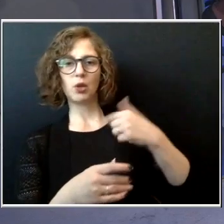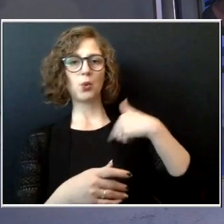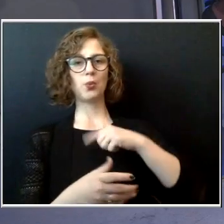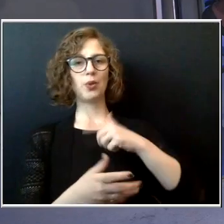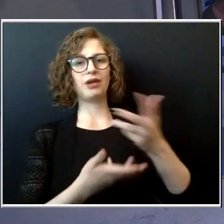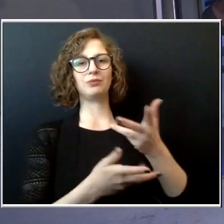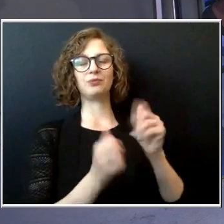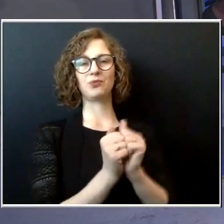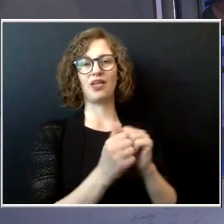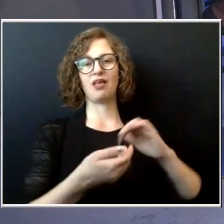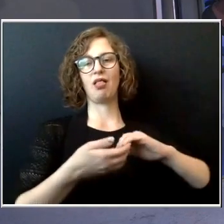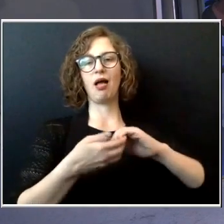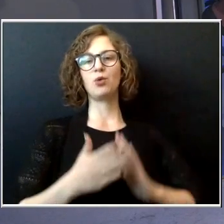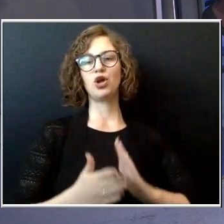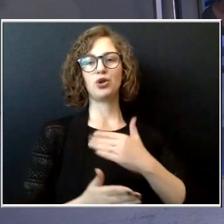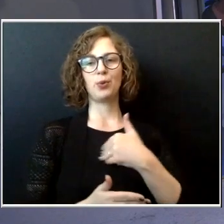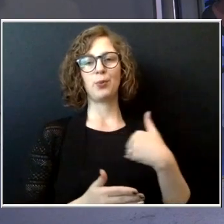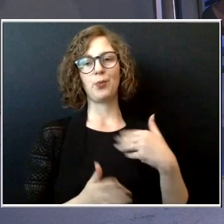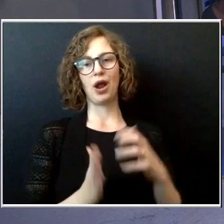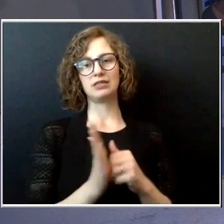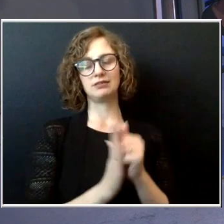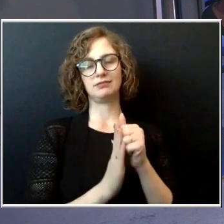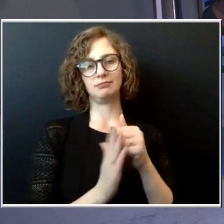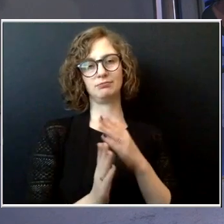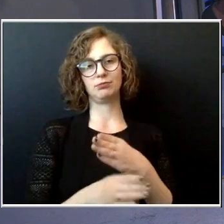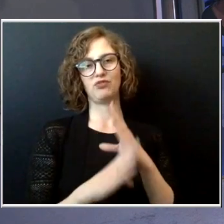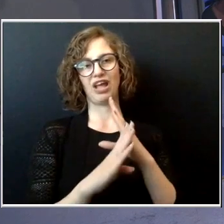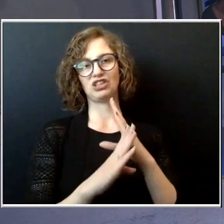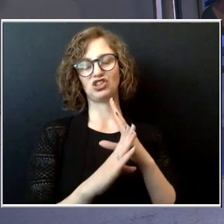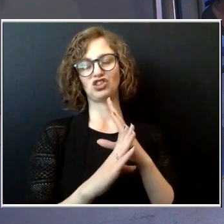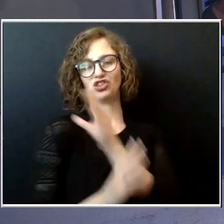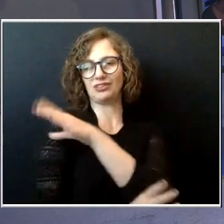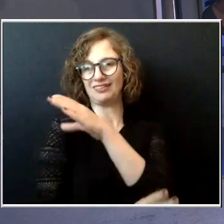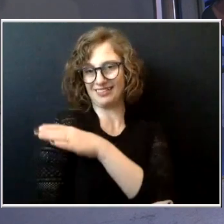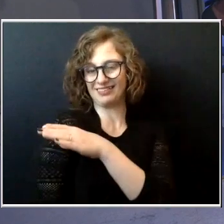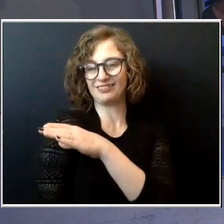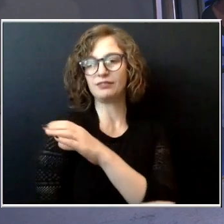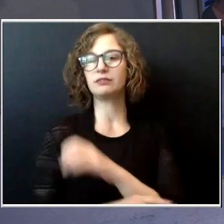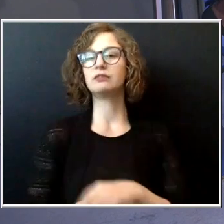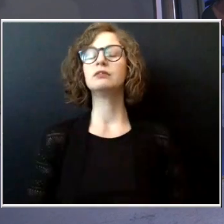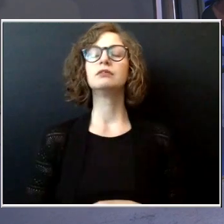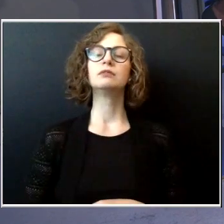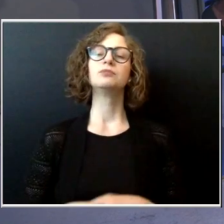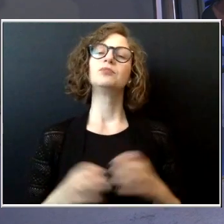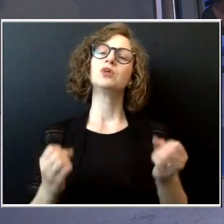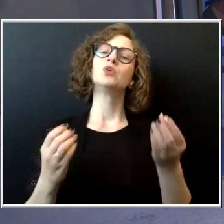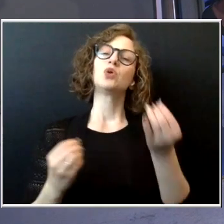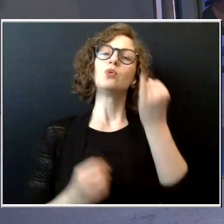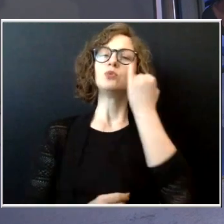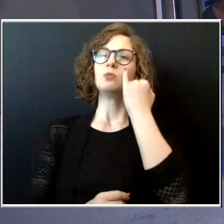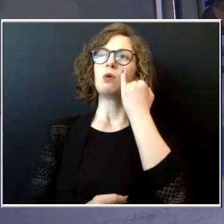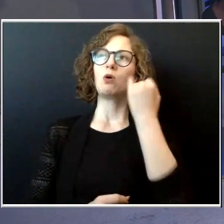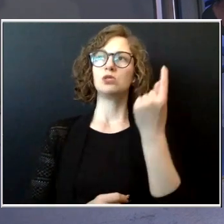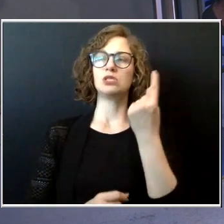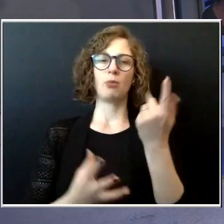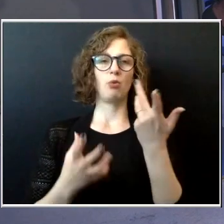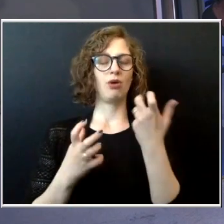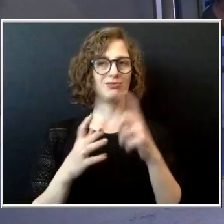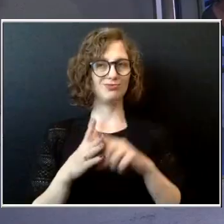you talk to young men and women wanting to start a family? We know you can pass on mutations or conditions, but what are those conversations